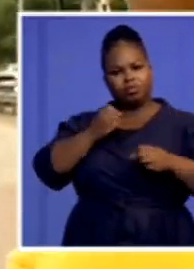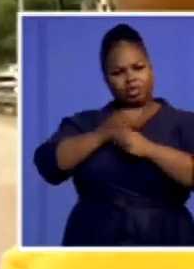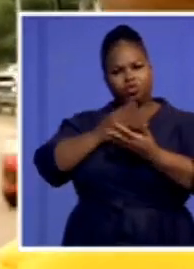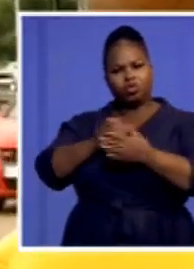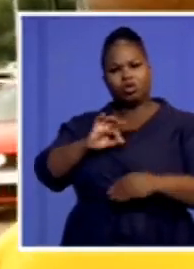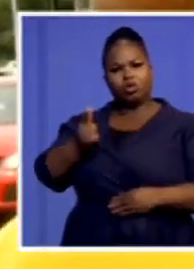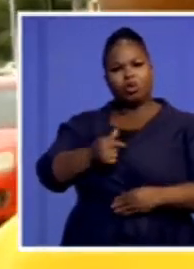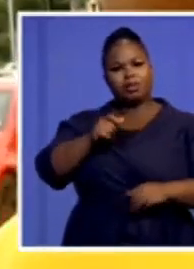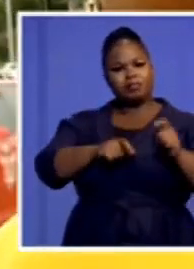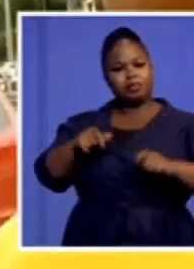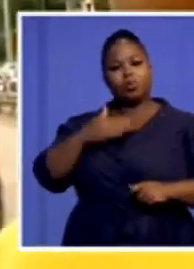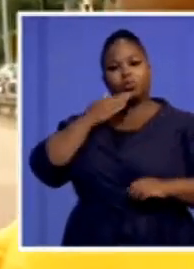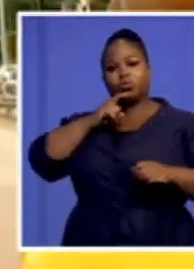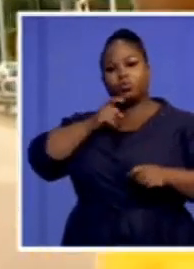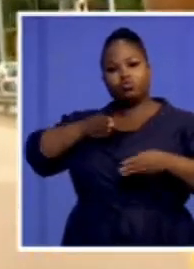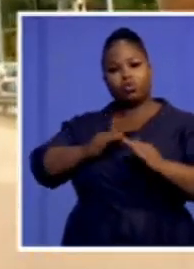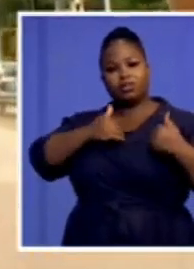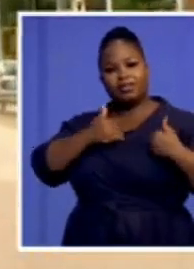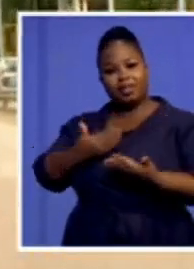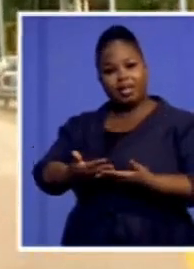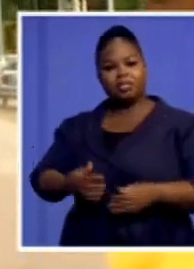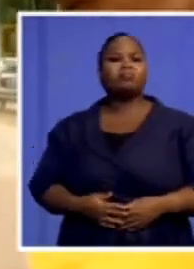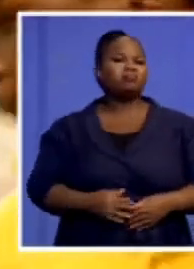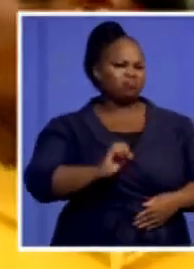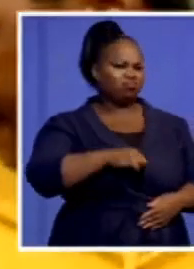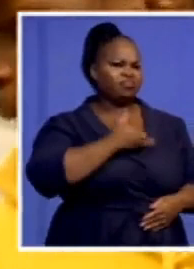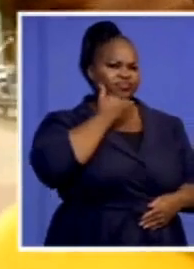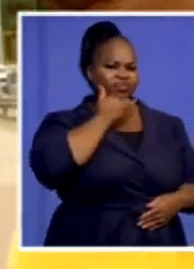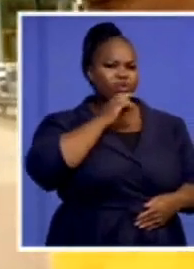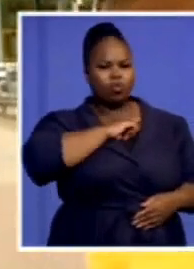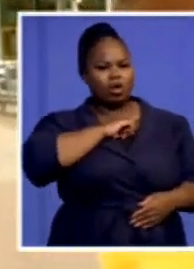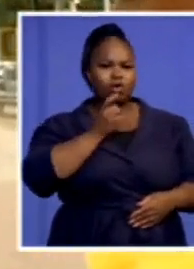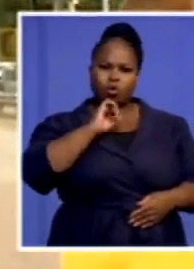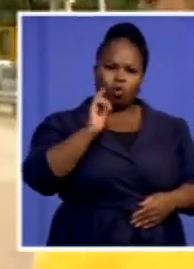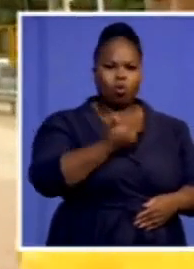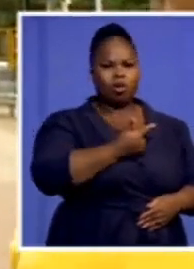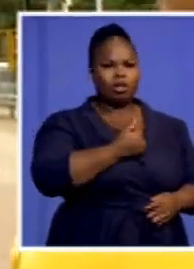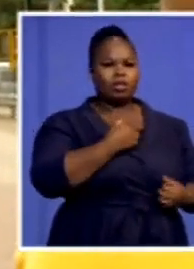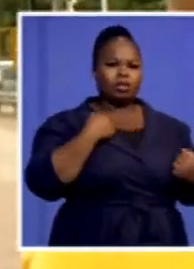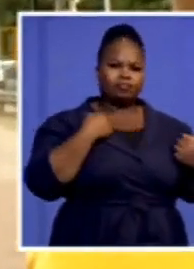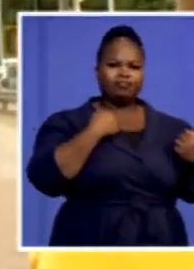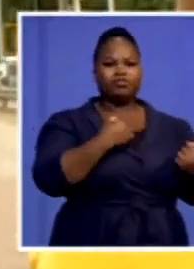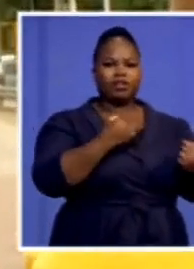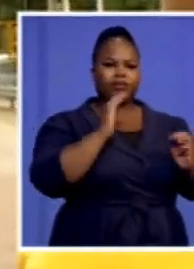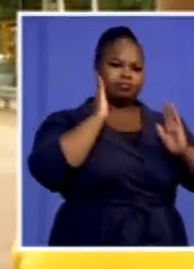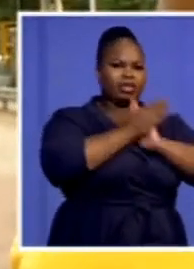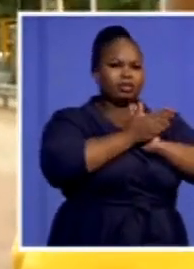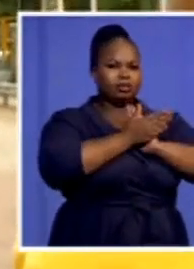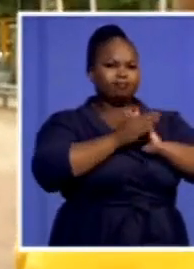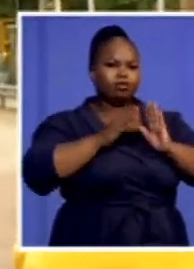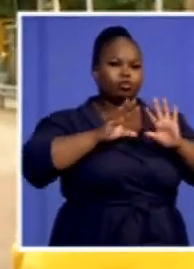eno. Cause ona koloi fetao ba isearcha ba sheba merwalo mo teng gore na